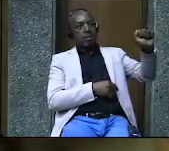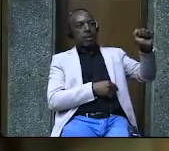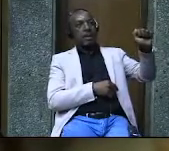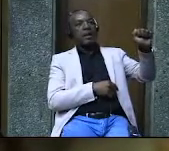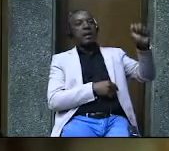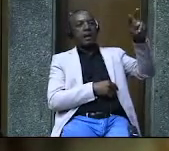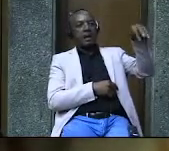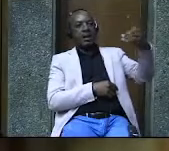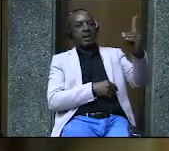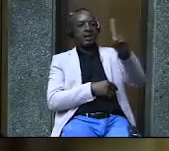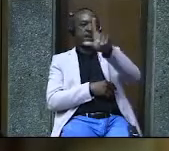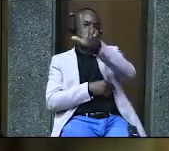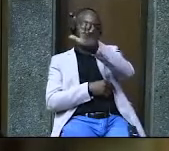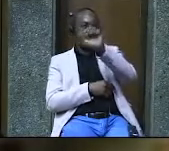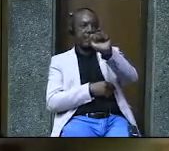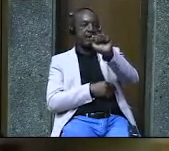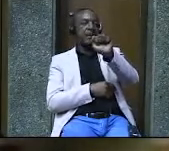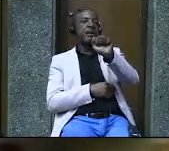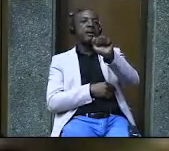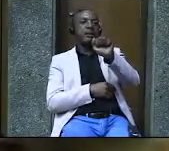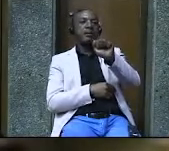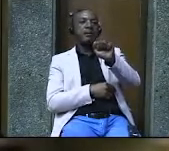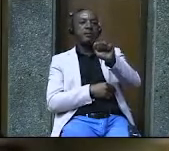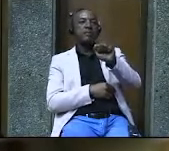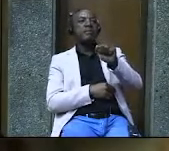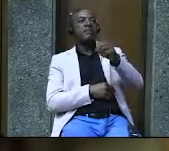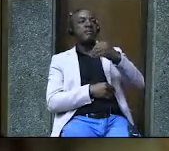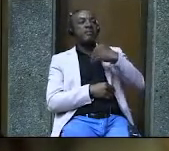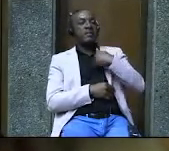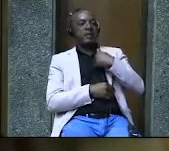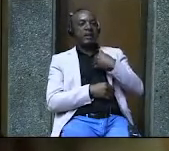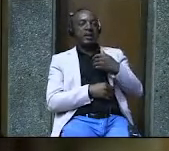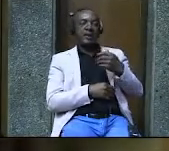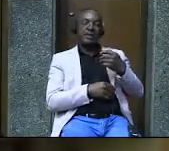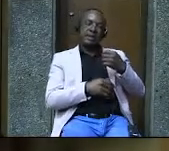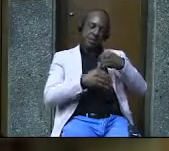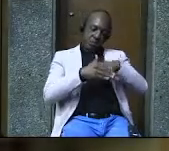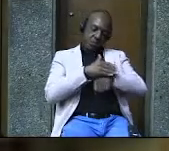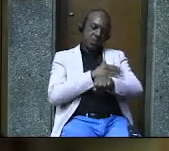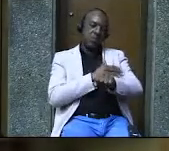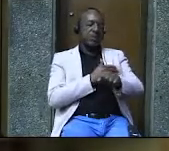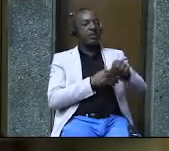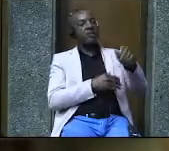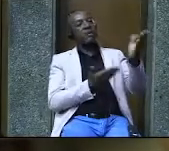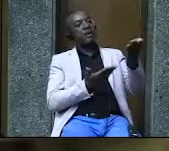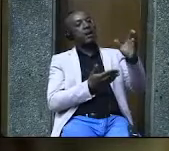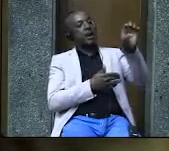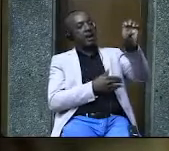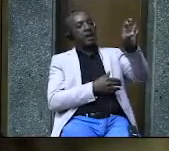a descendant of Everton Freehold settlement that was established